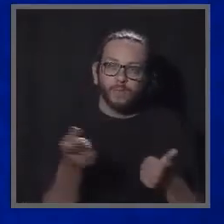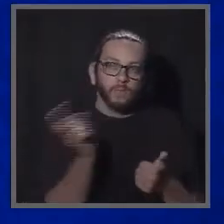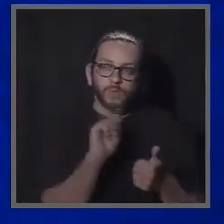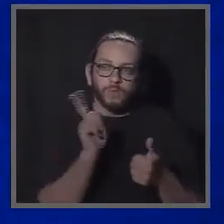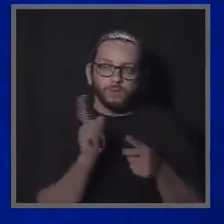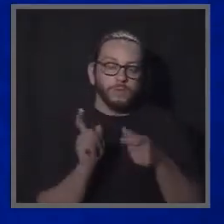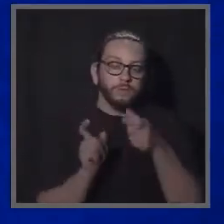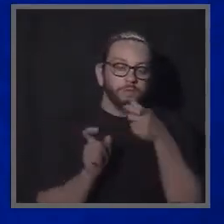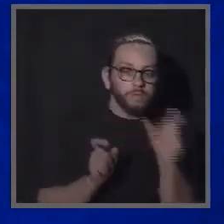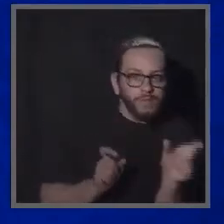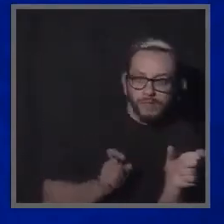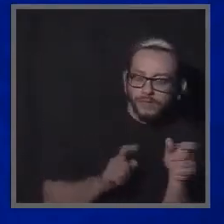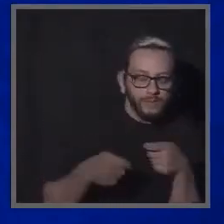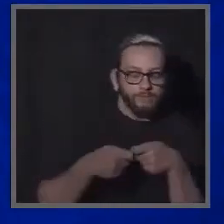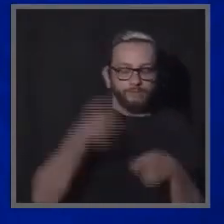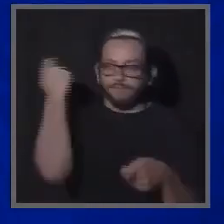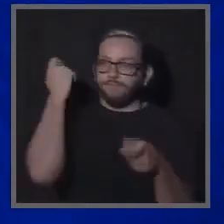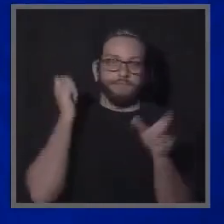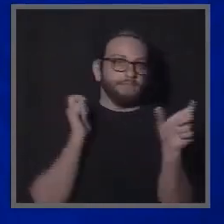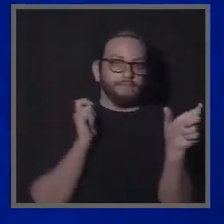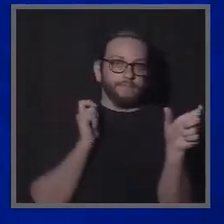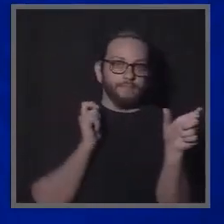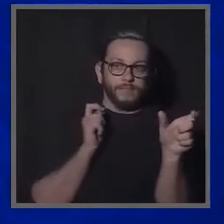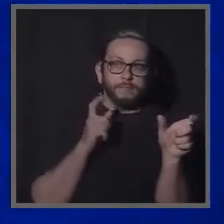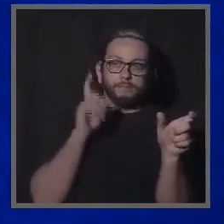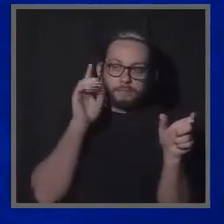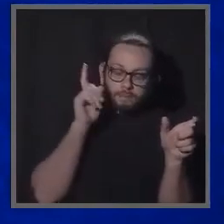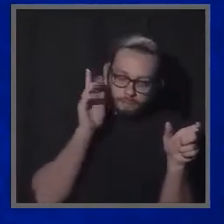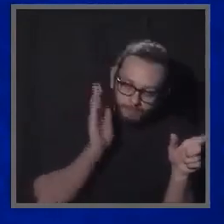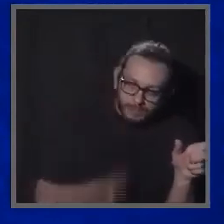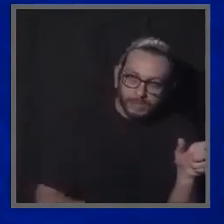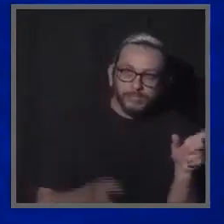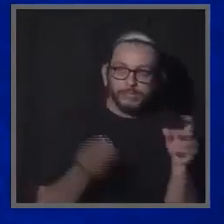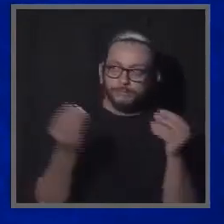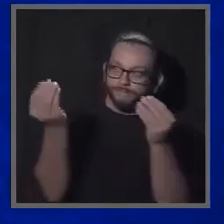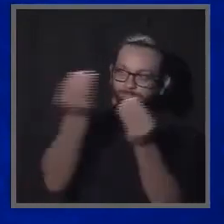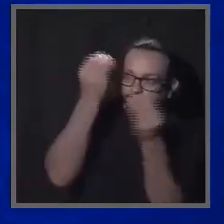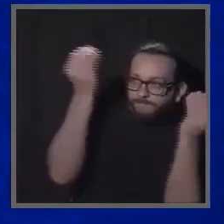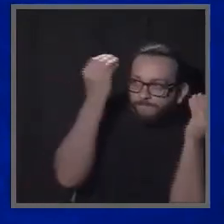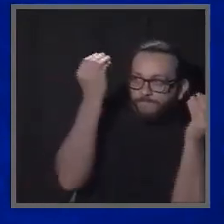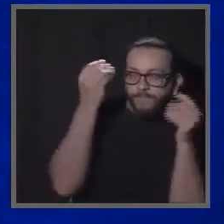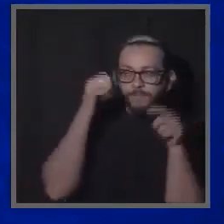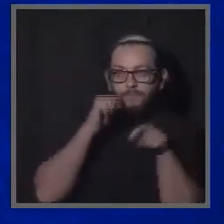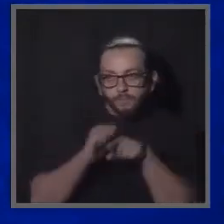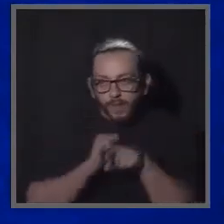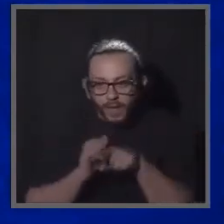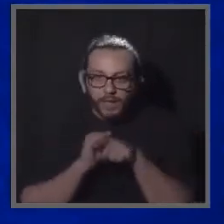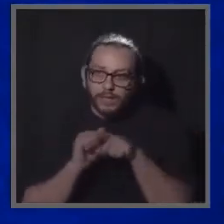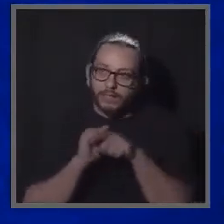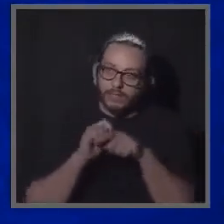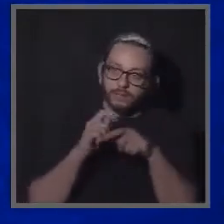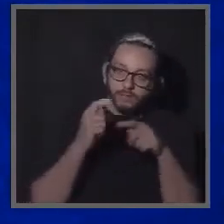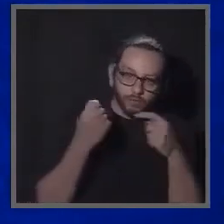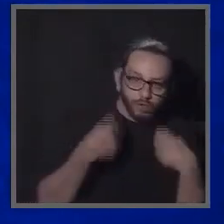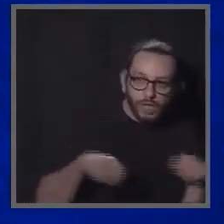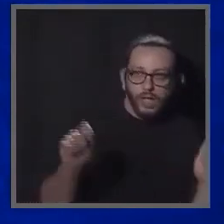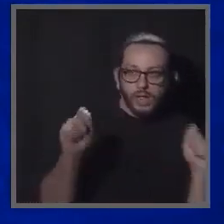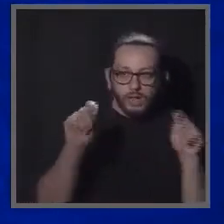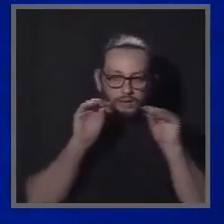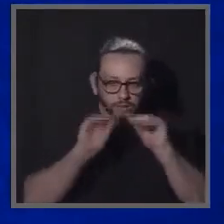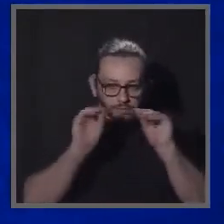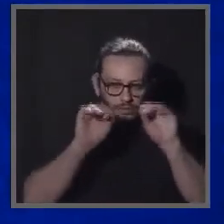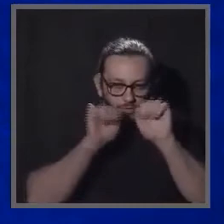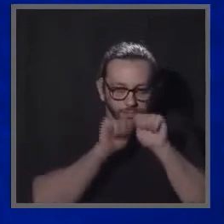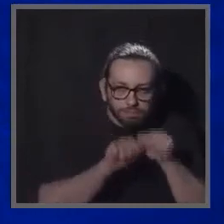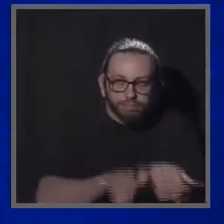spread training courses, spread the way how we should work